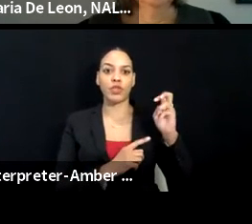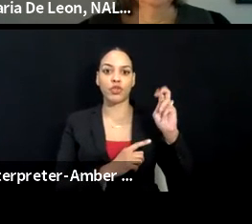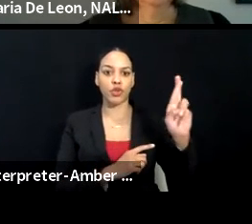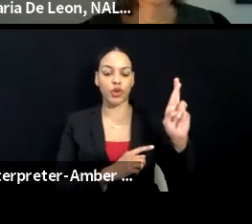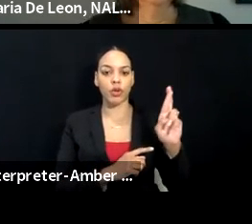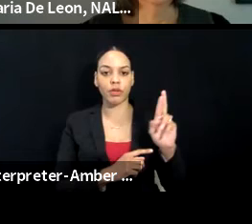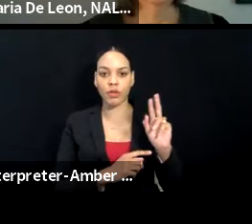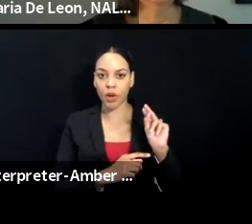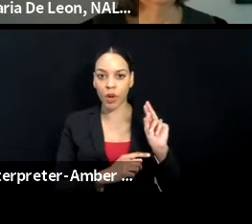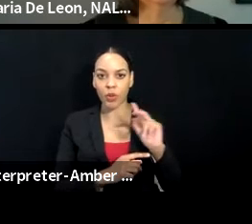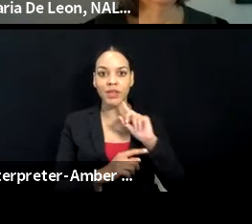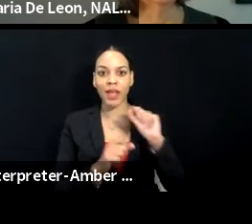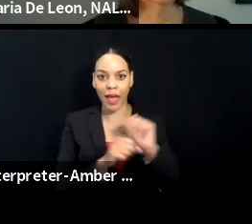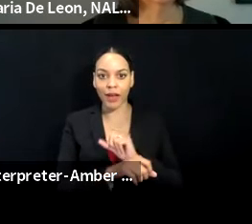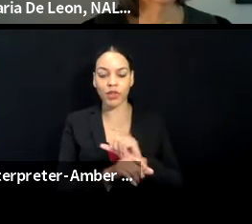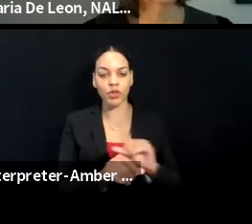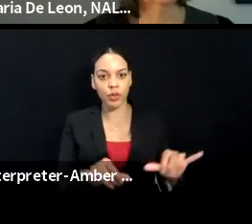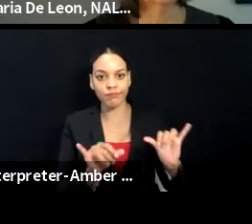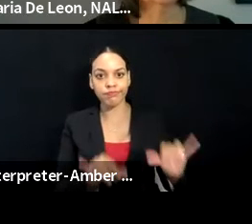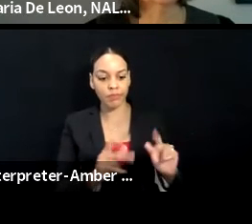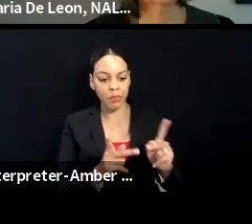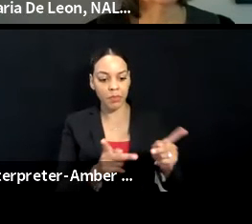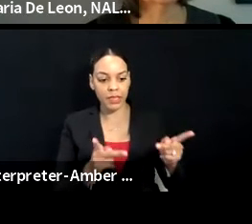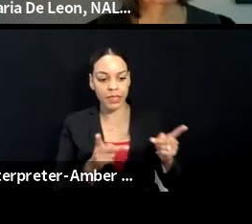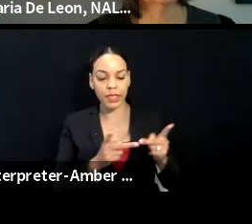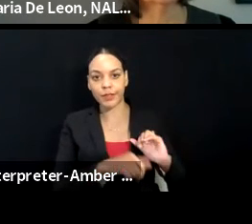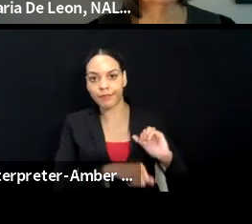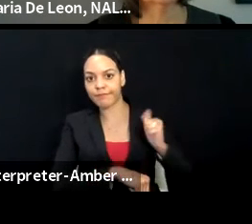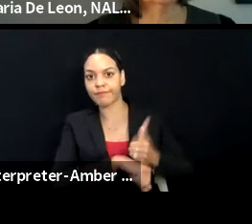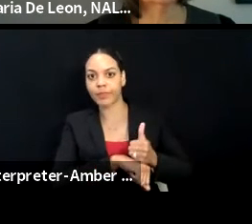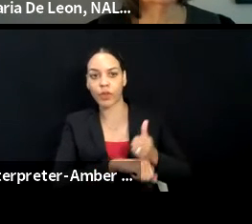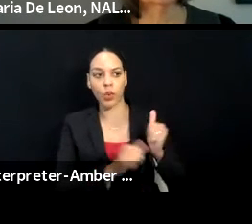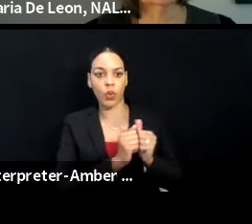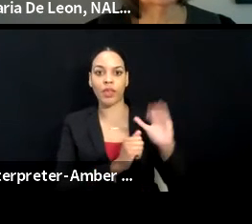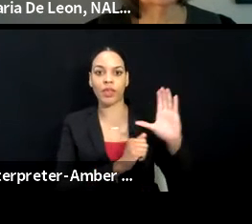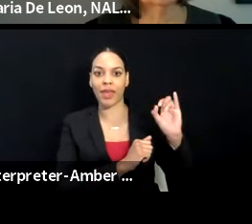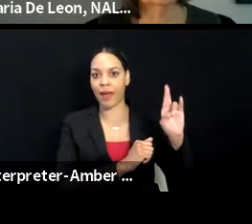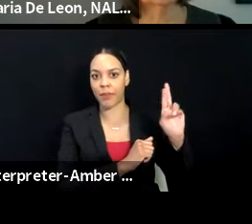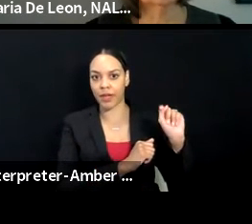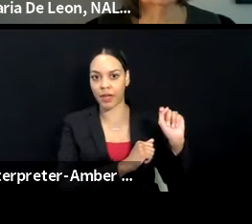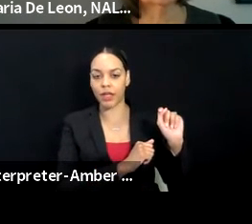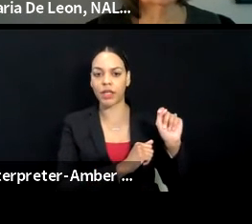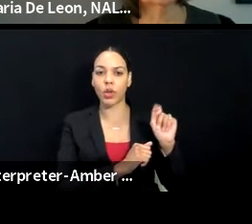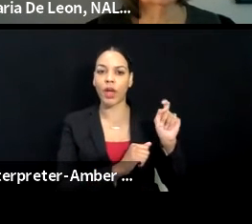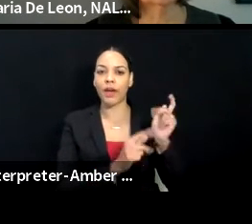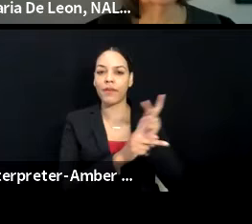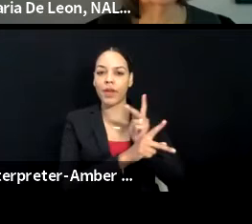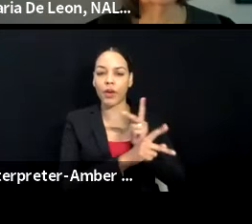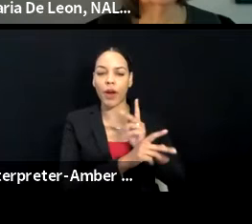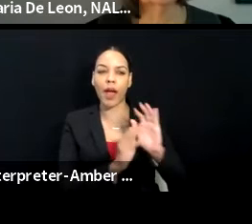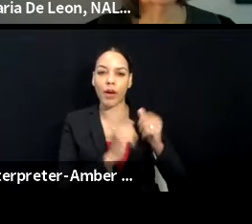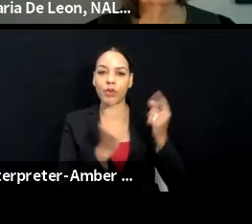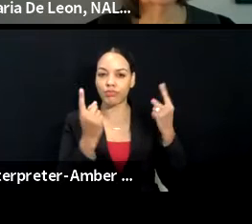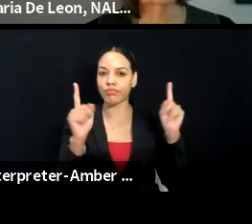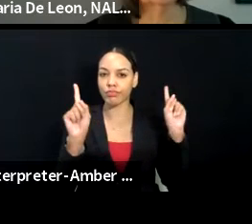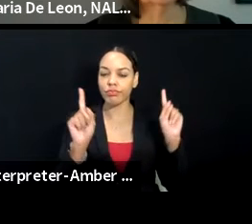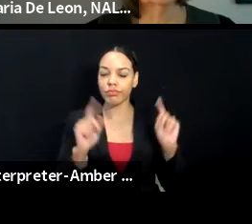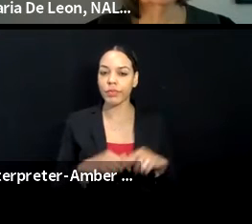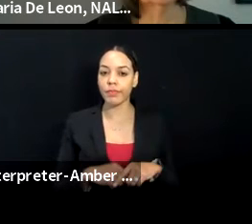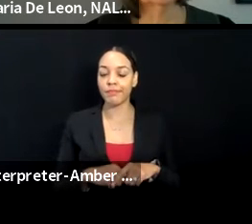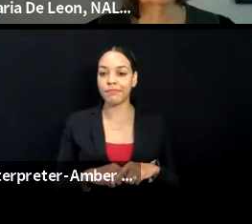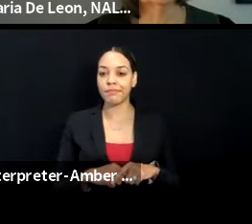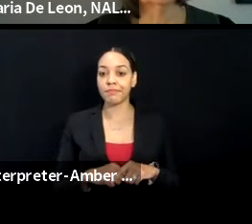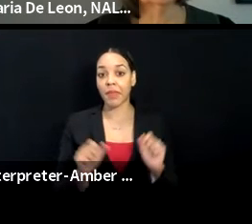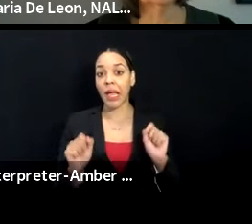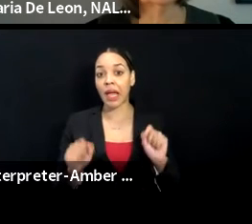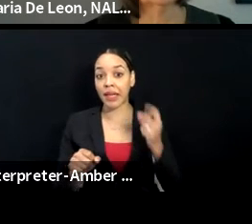a standing cabinet level position. And we'll have to figure out how to make that happen. I can see, you know,